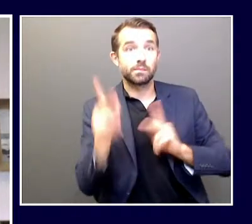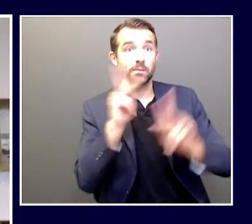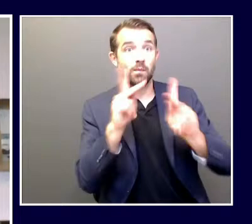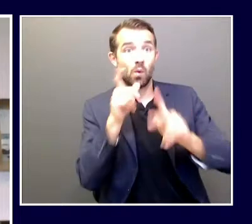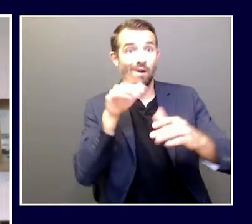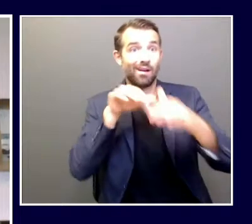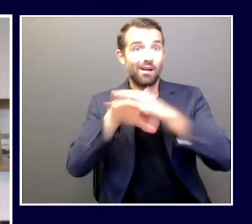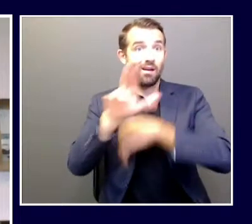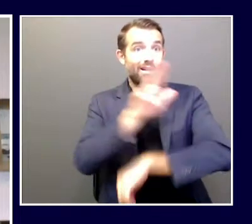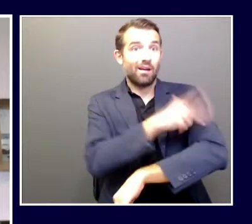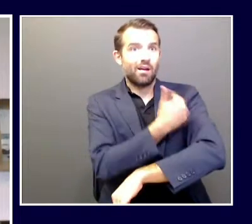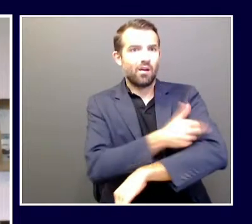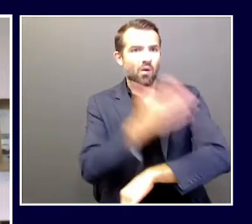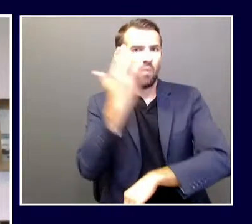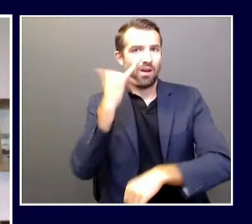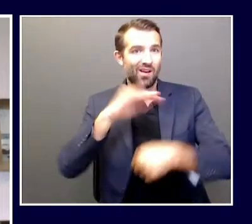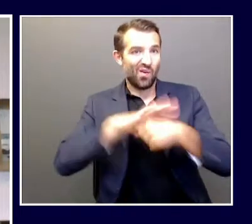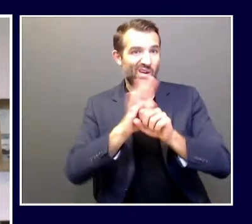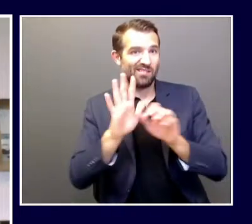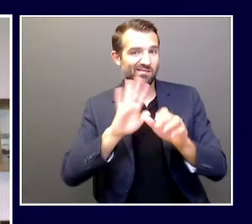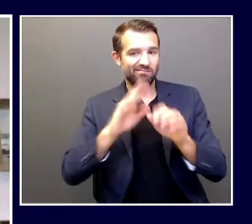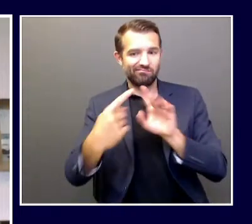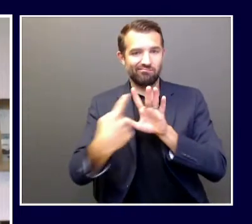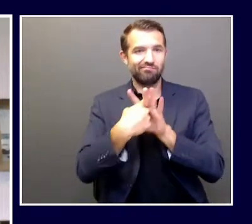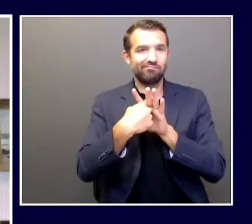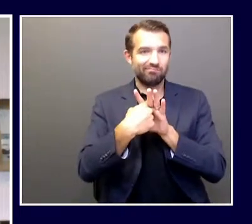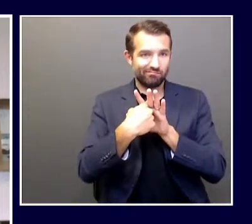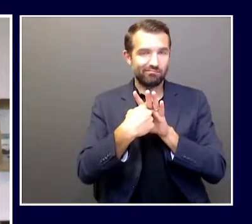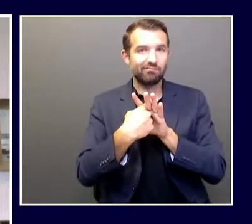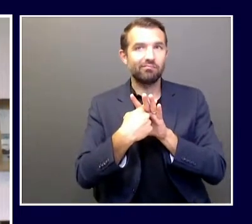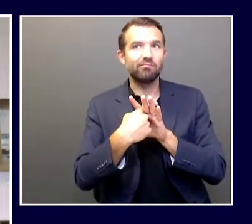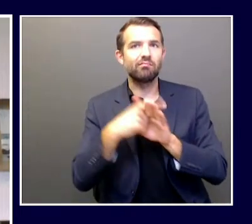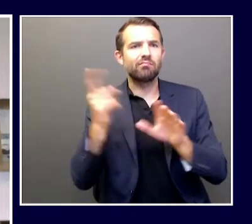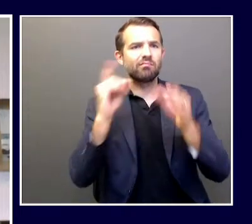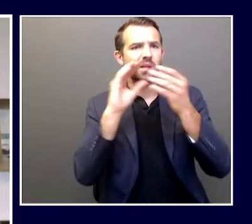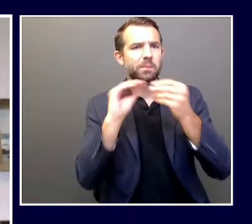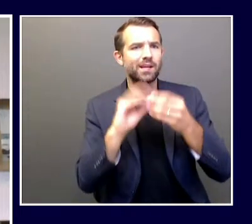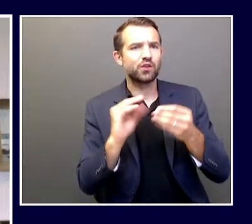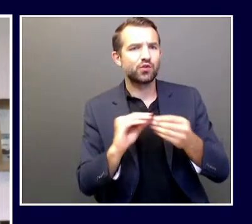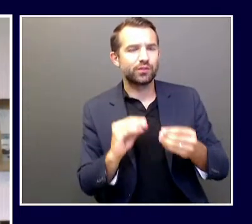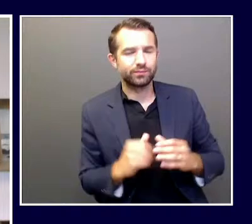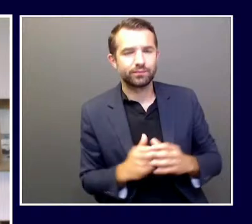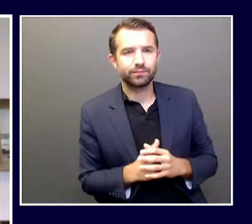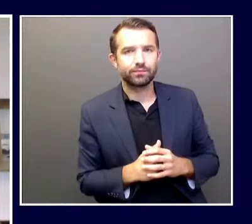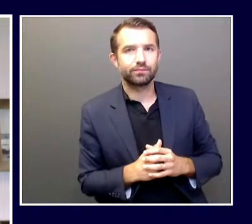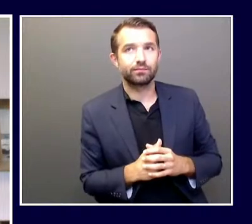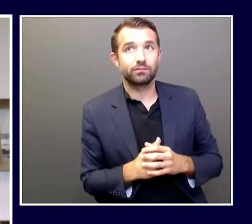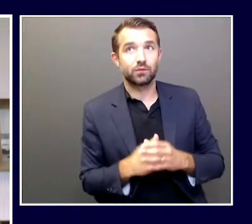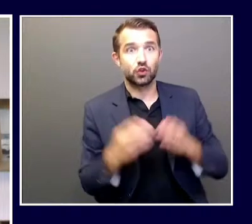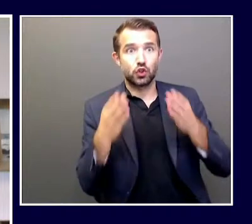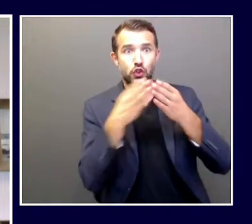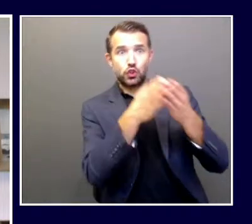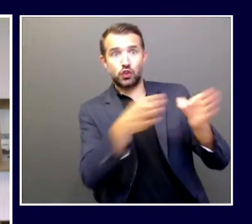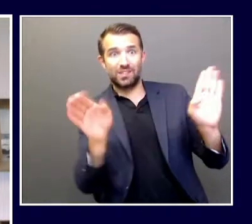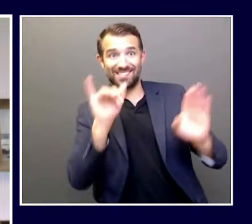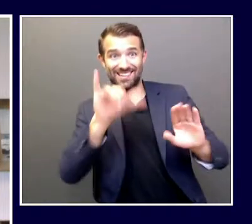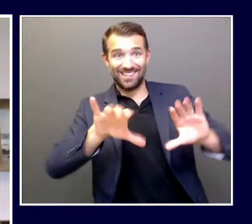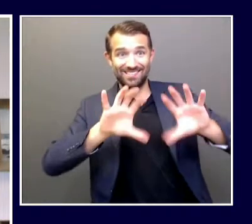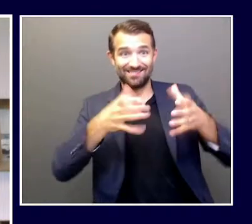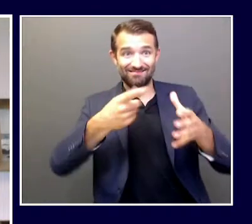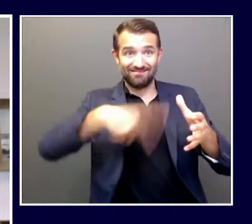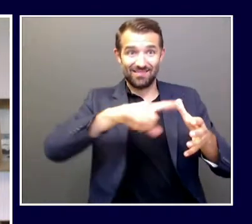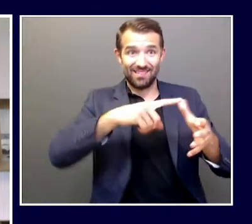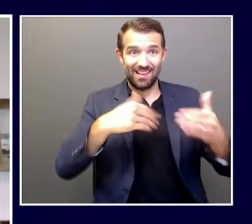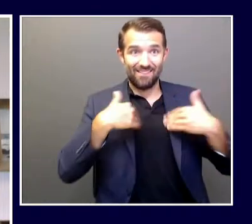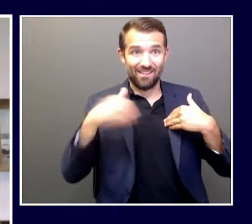I don't know if this is an exact quote, but this is what I scribbled down, that in general, they tend to have other pre-existing conditions that led them to the